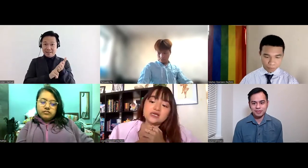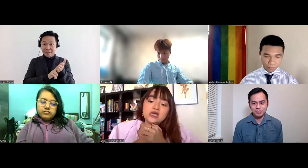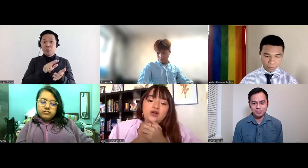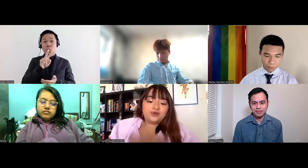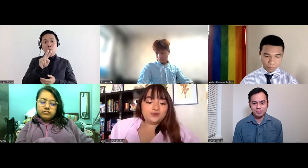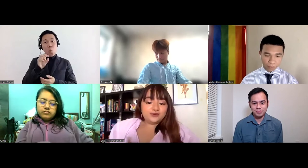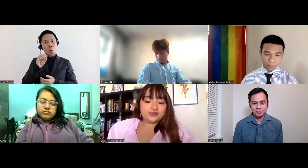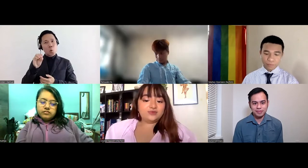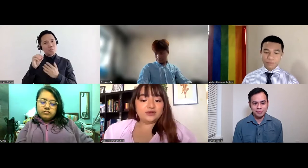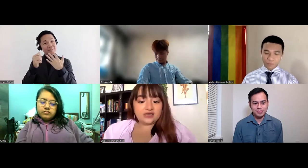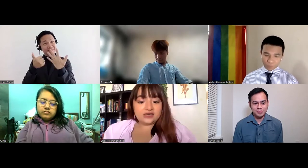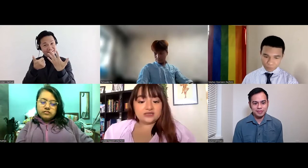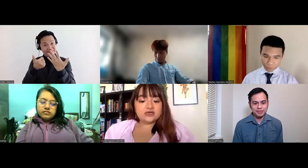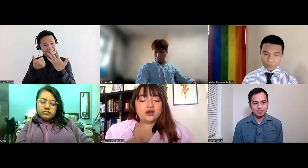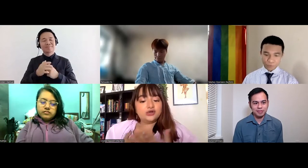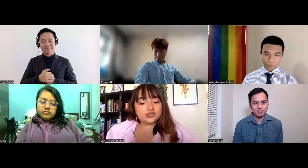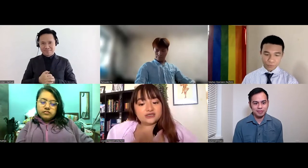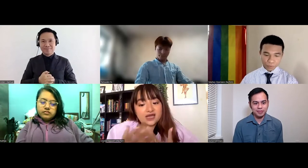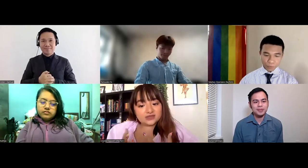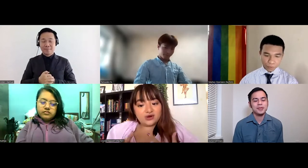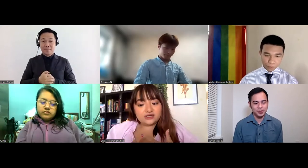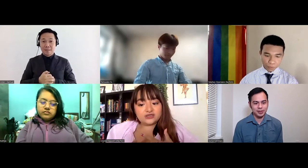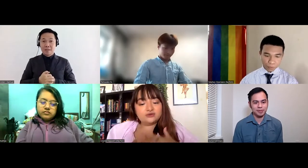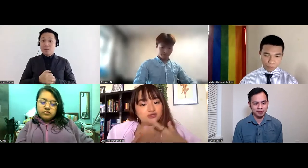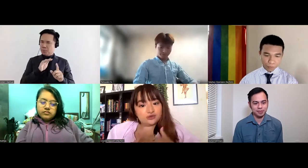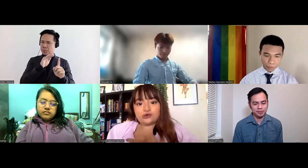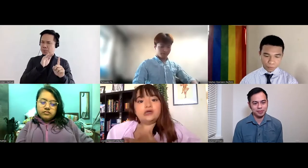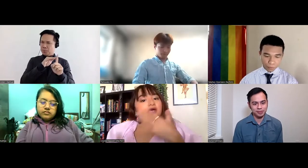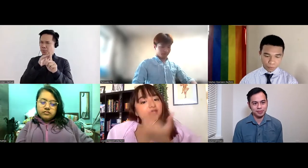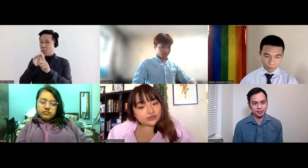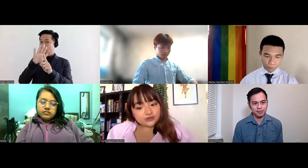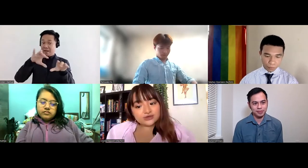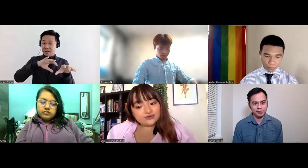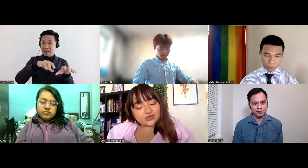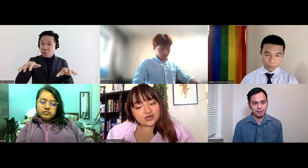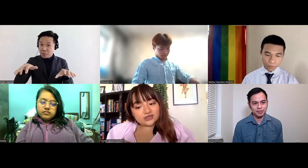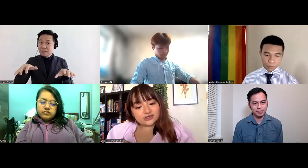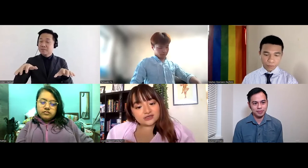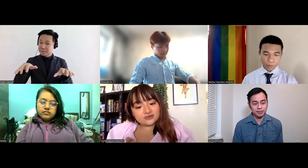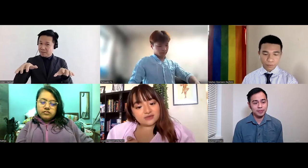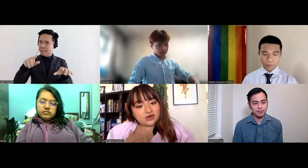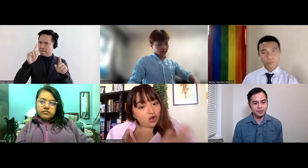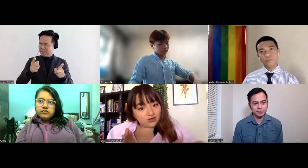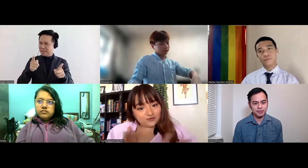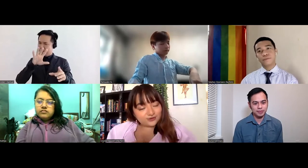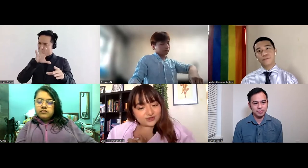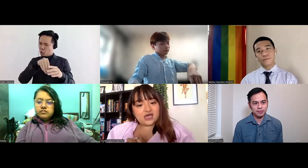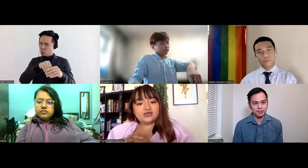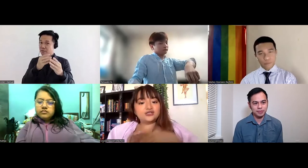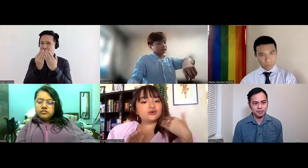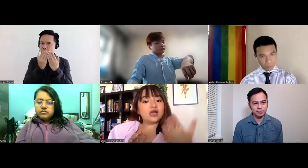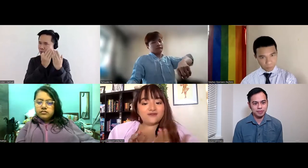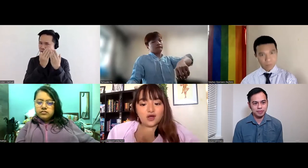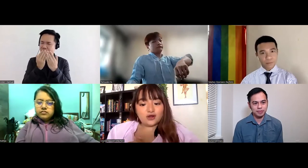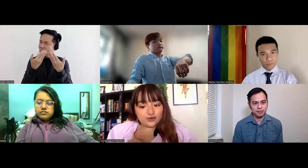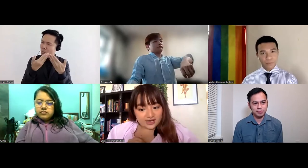Rights of People with Disabilities urges states, parties to ensure an inclusive education system at all levels and